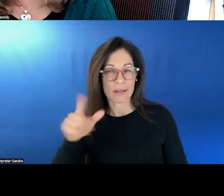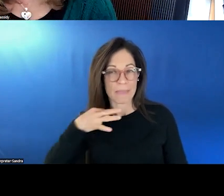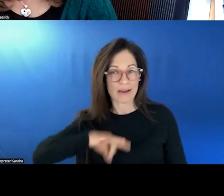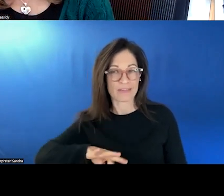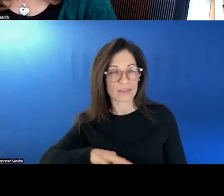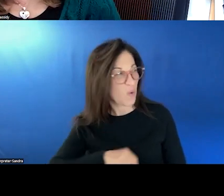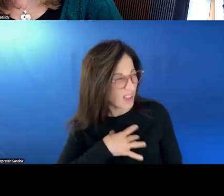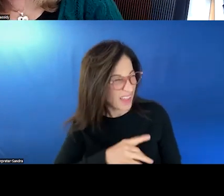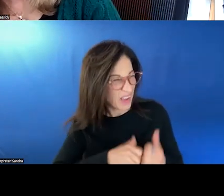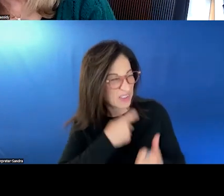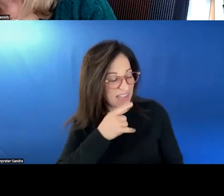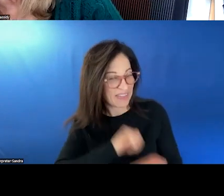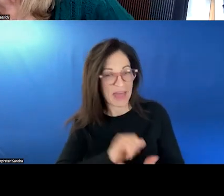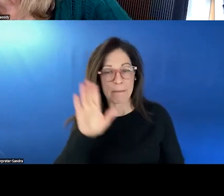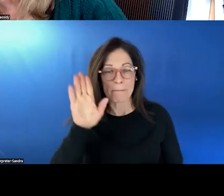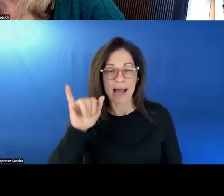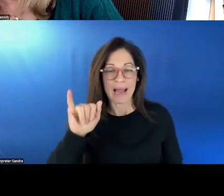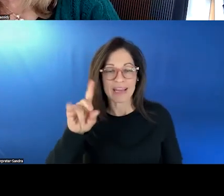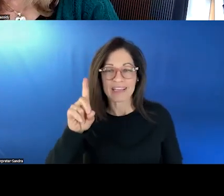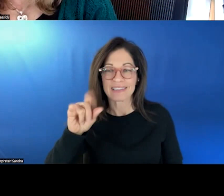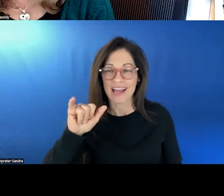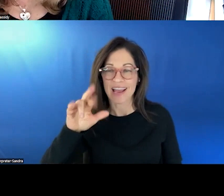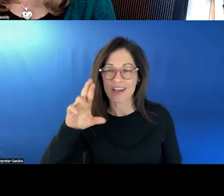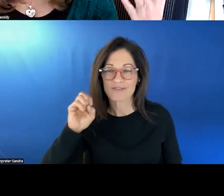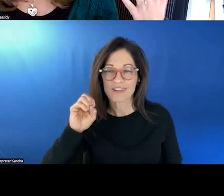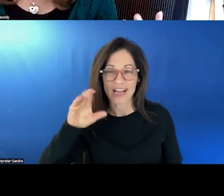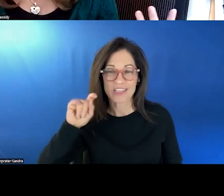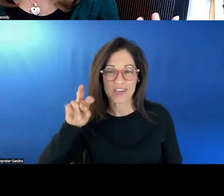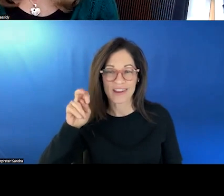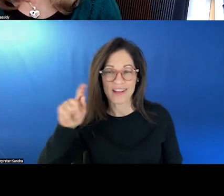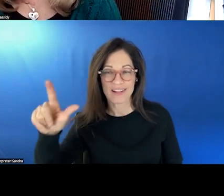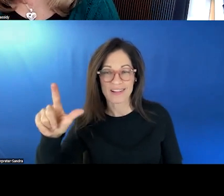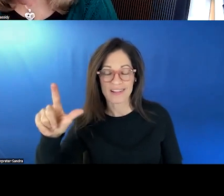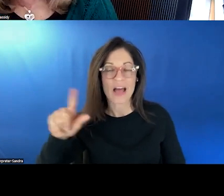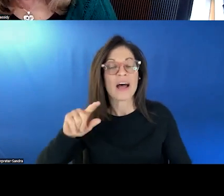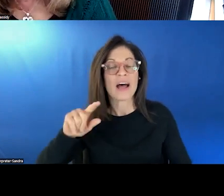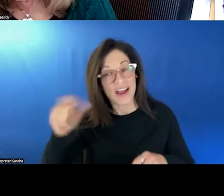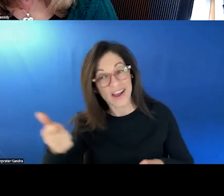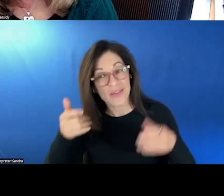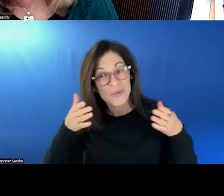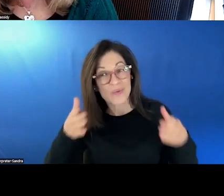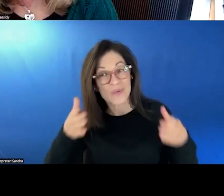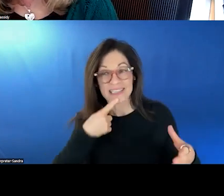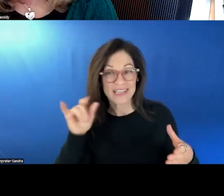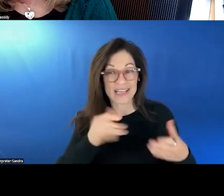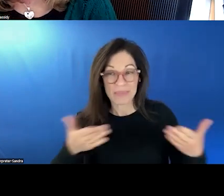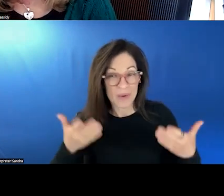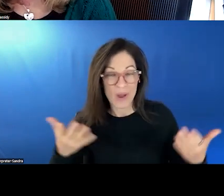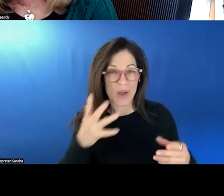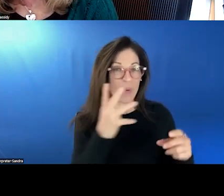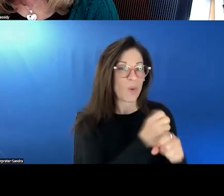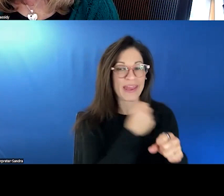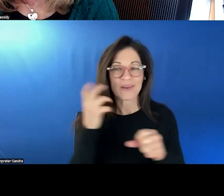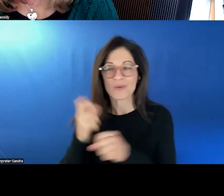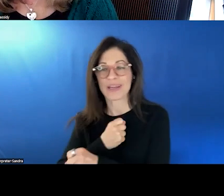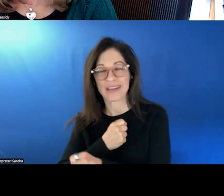bidirectional benefits. Another way to frame it would be to just call it a win-win, you know? Yeah, I think there are